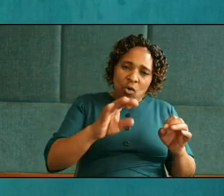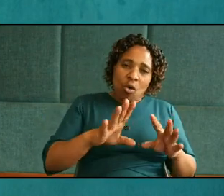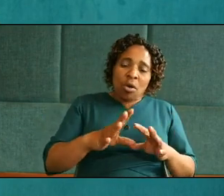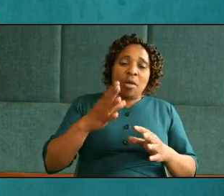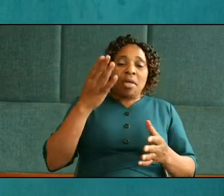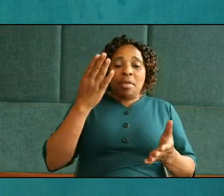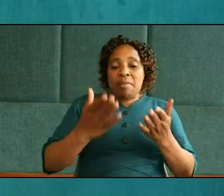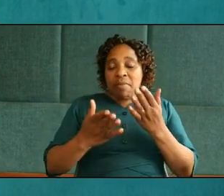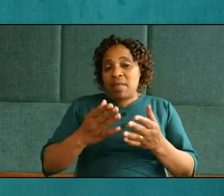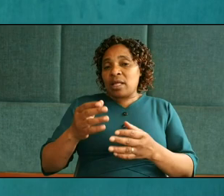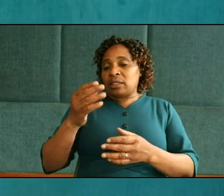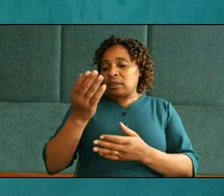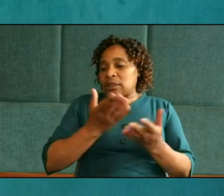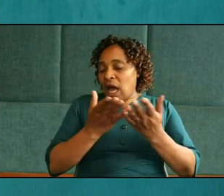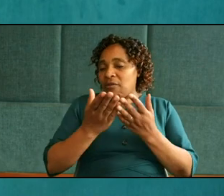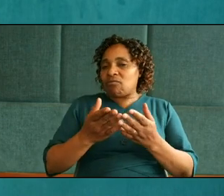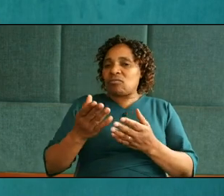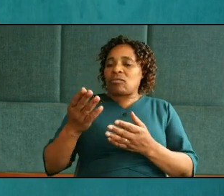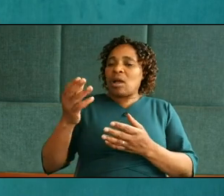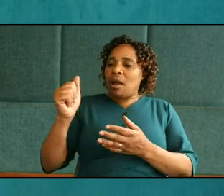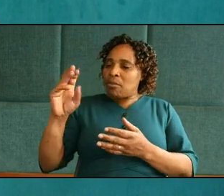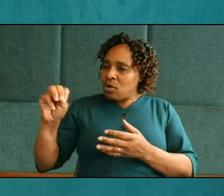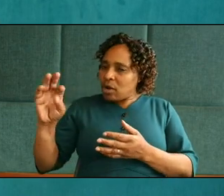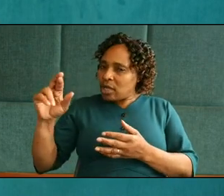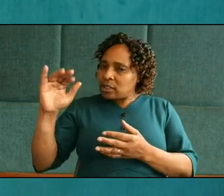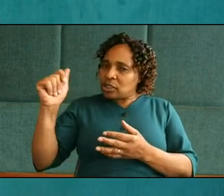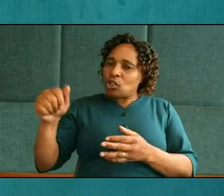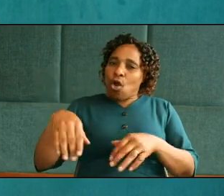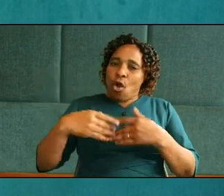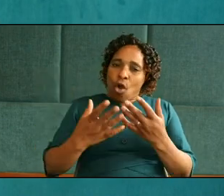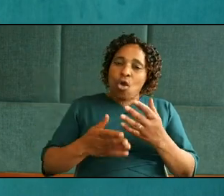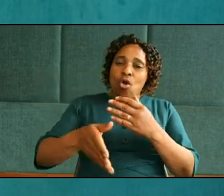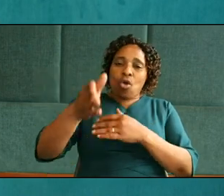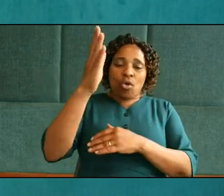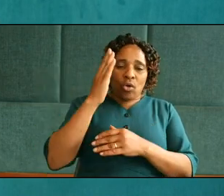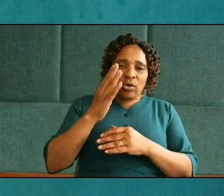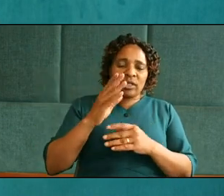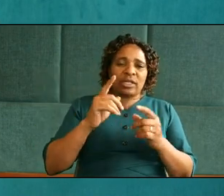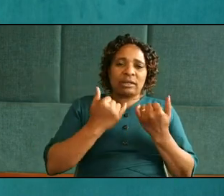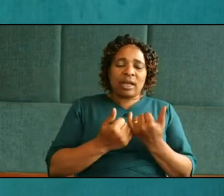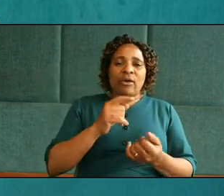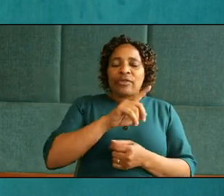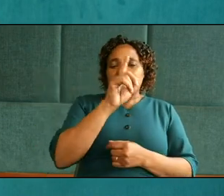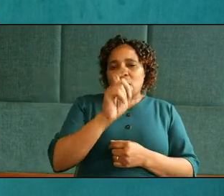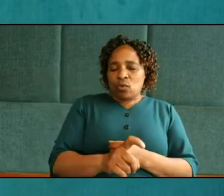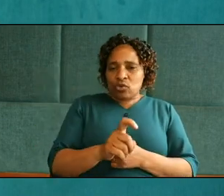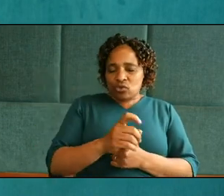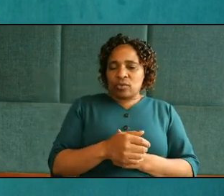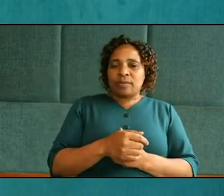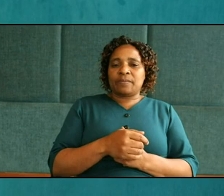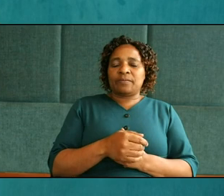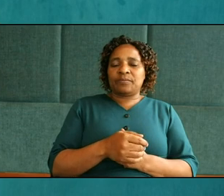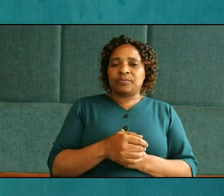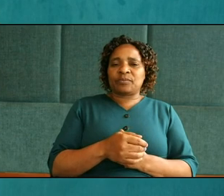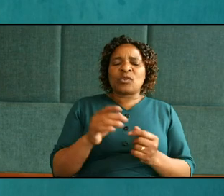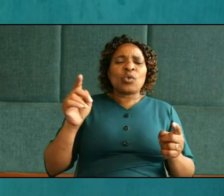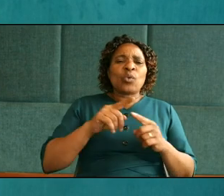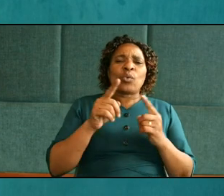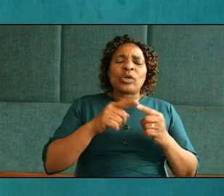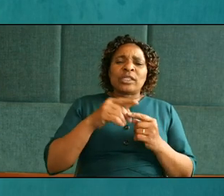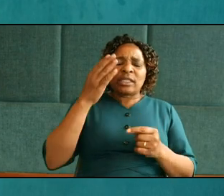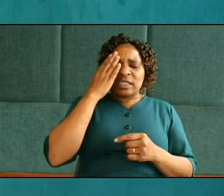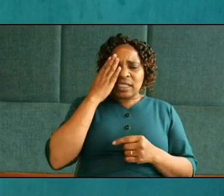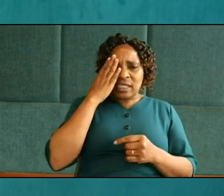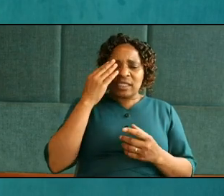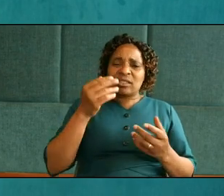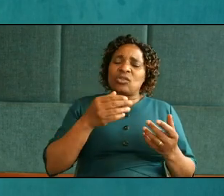gods around them. There's a question here for the Monday section. When the